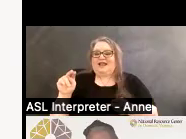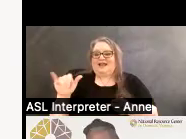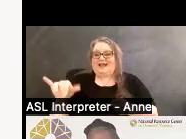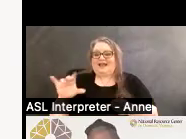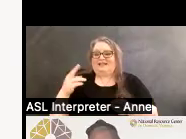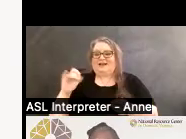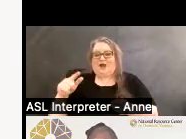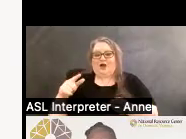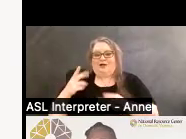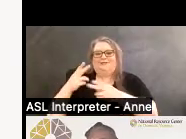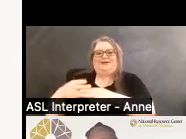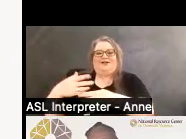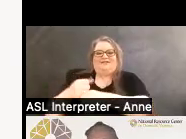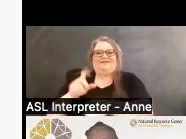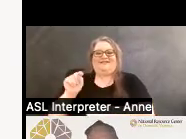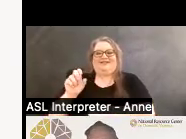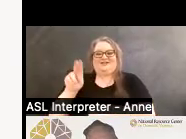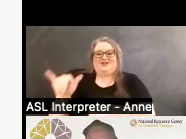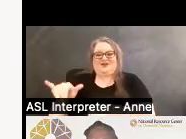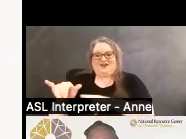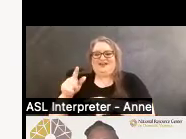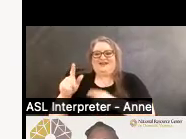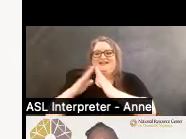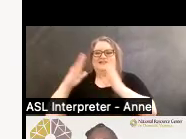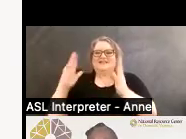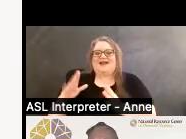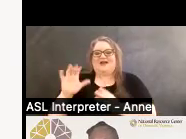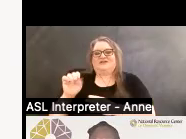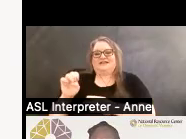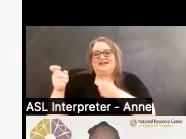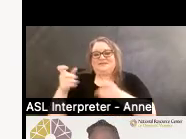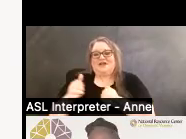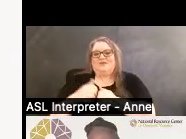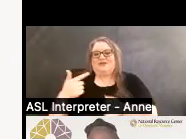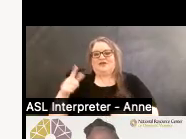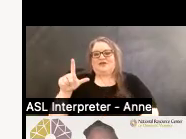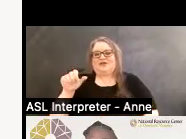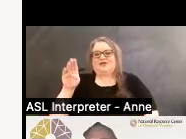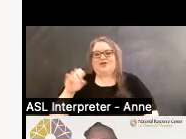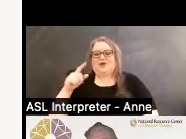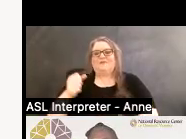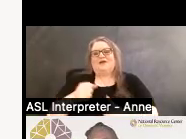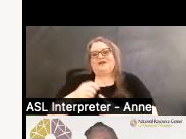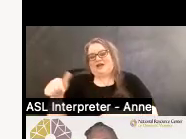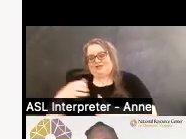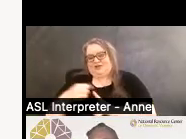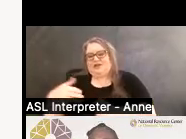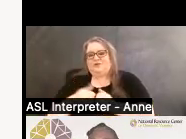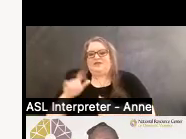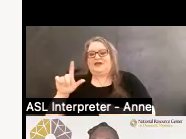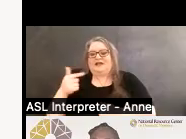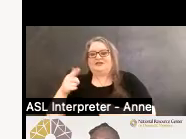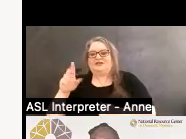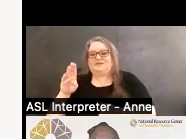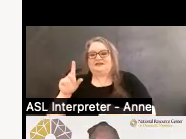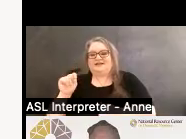call Tony, is the housing case manager with GLOW, with another extension with the LGBT Center. And